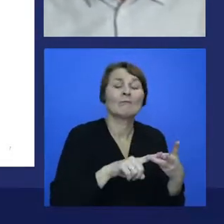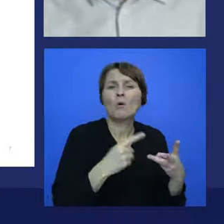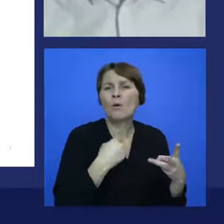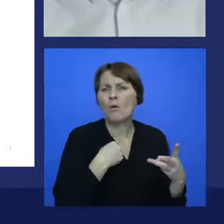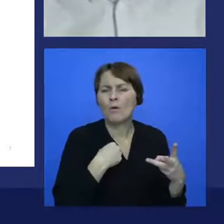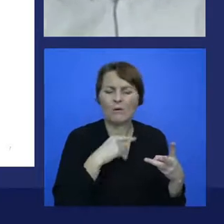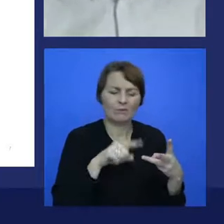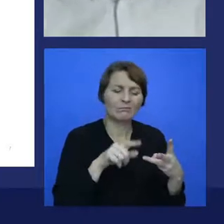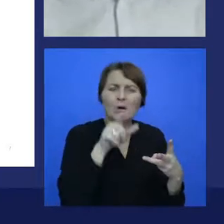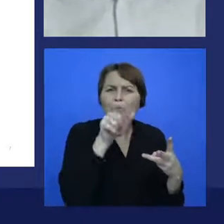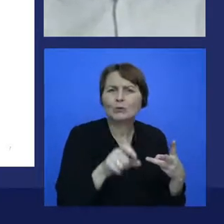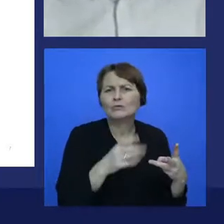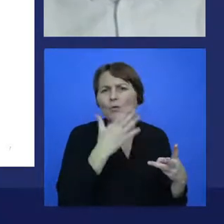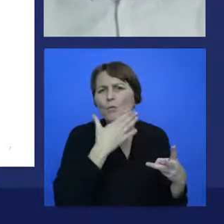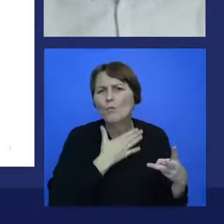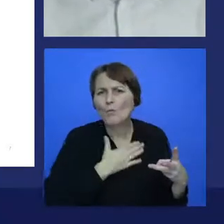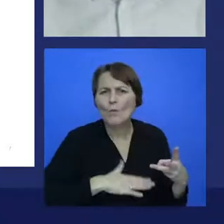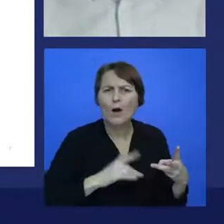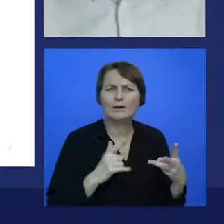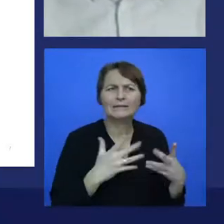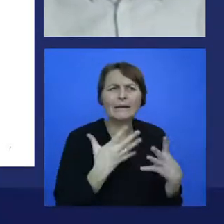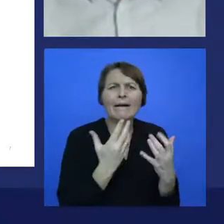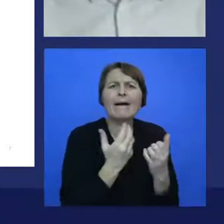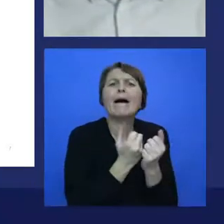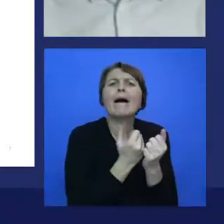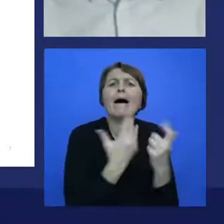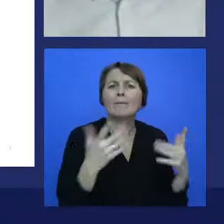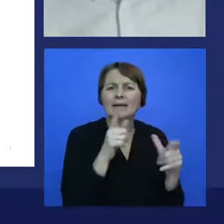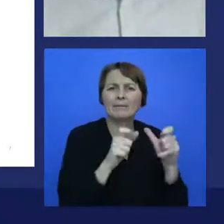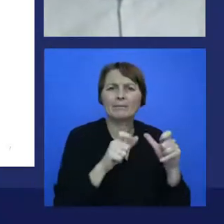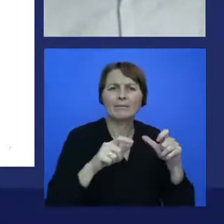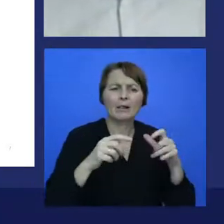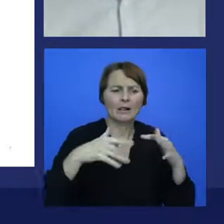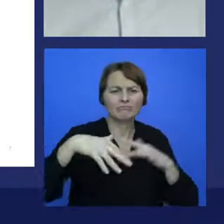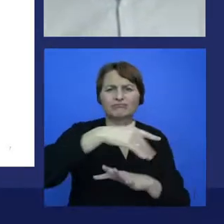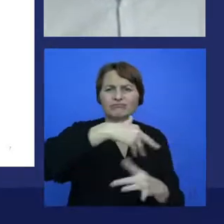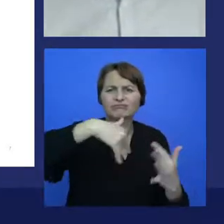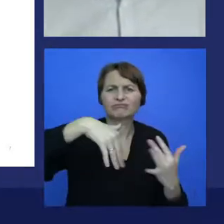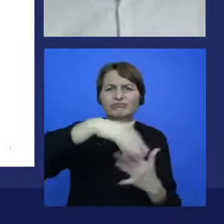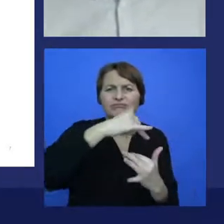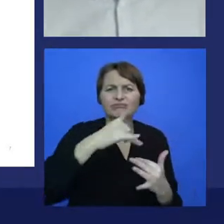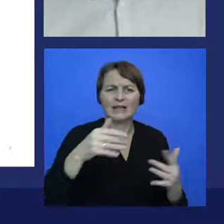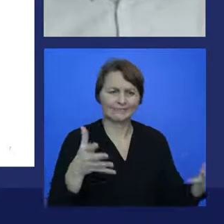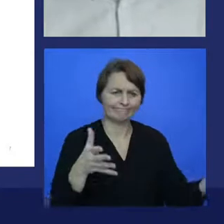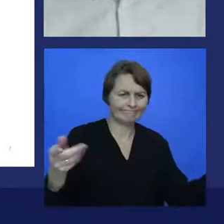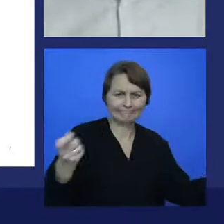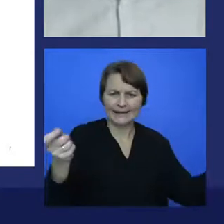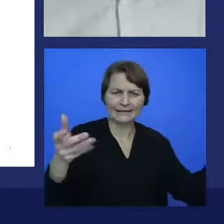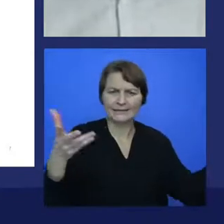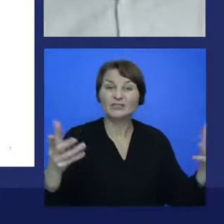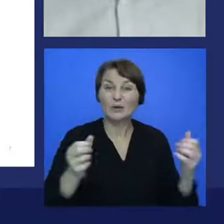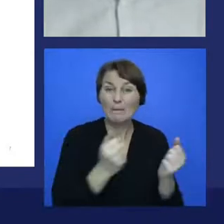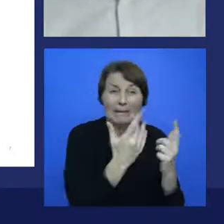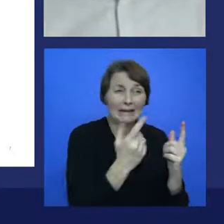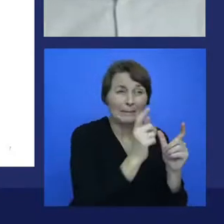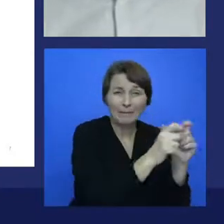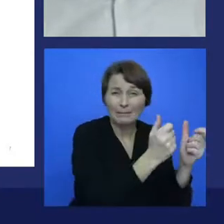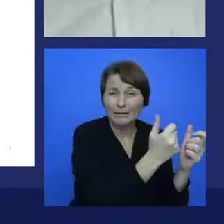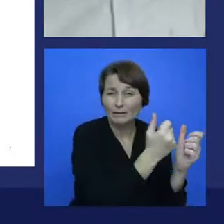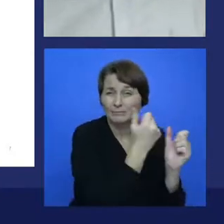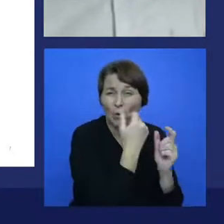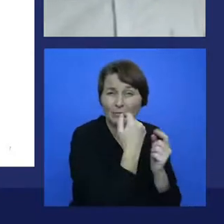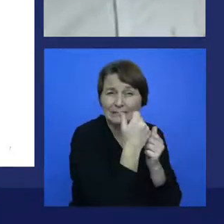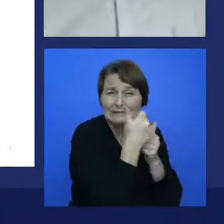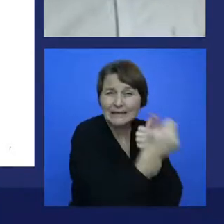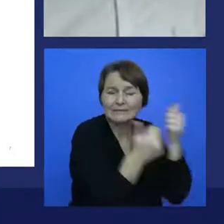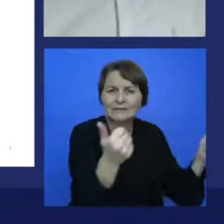social distancing being adhered to? Lots of different stakeholders. And also it just helps us integrate and abstract those underlying systems. So